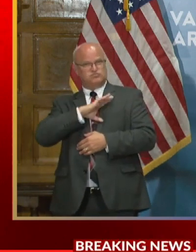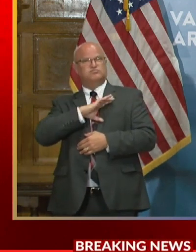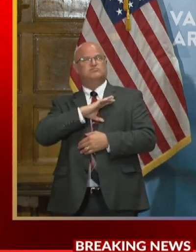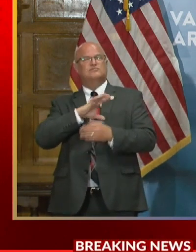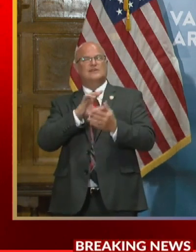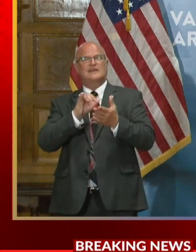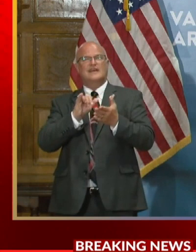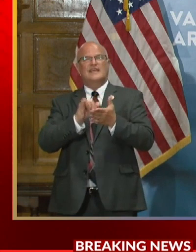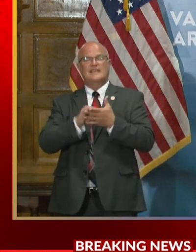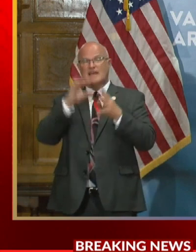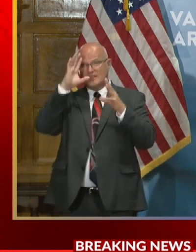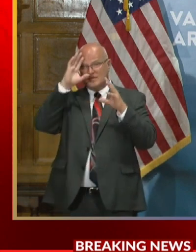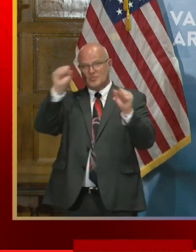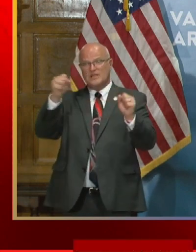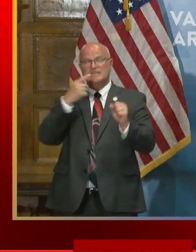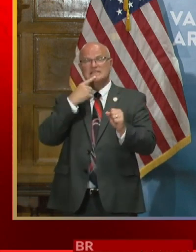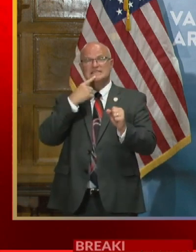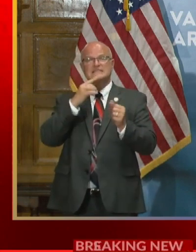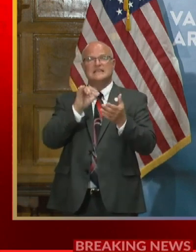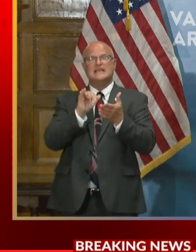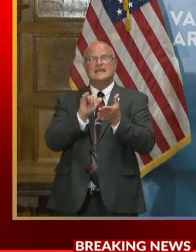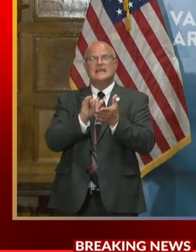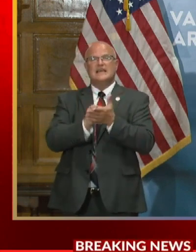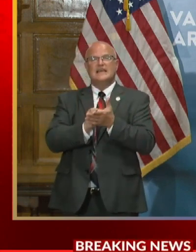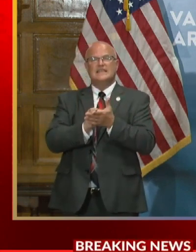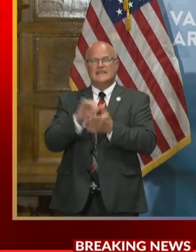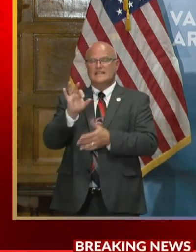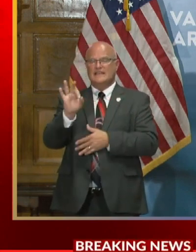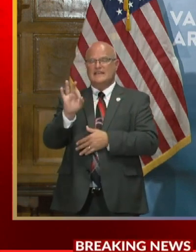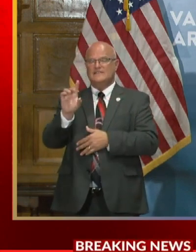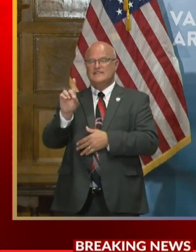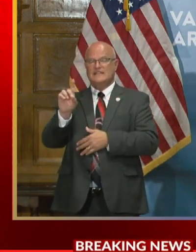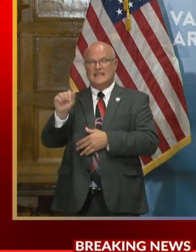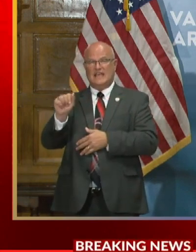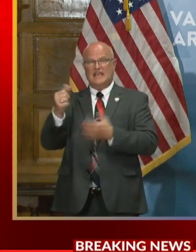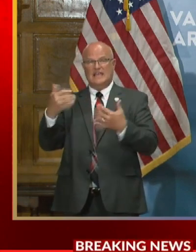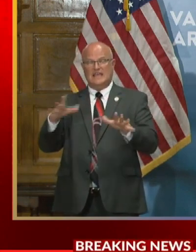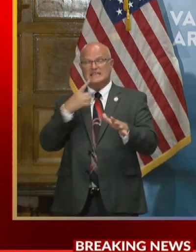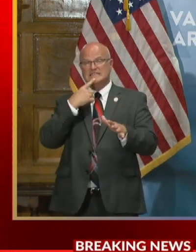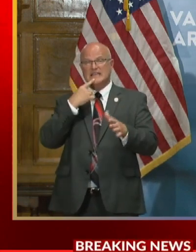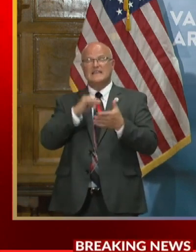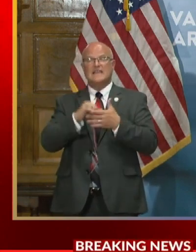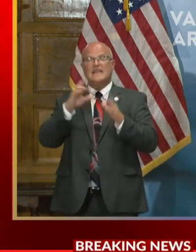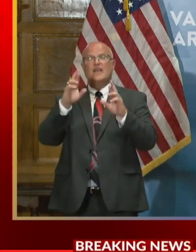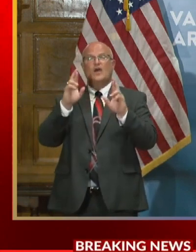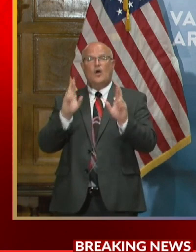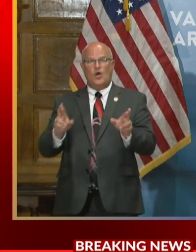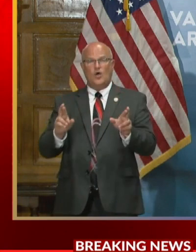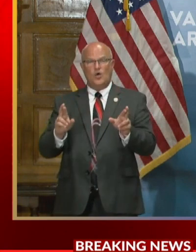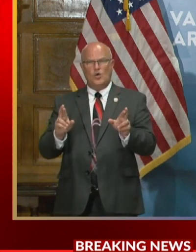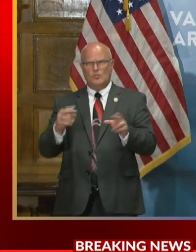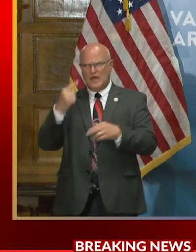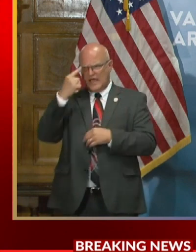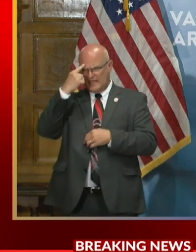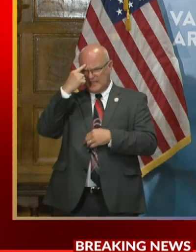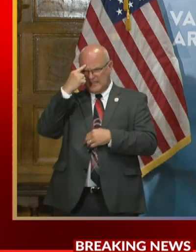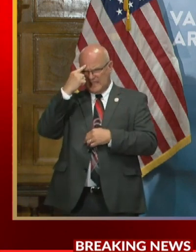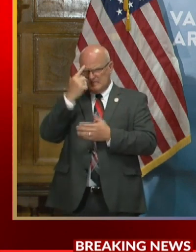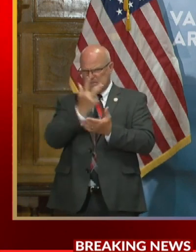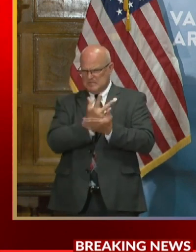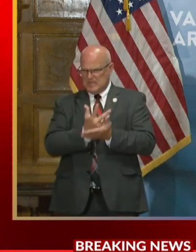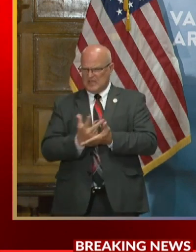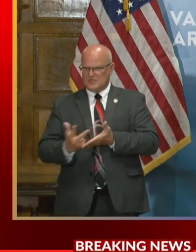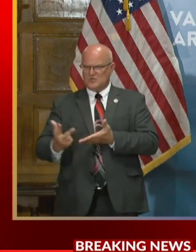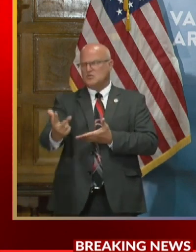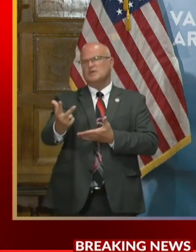that the President indicated that the FDA has indicated that they hope, I believe it's within 3 weeks,